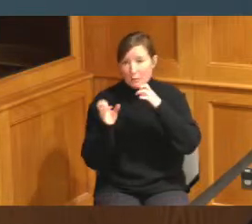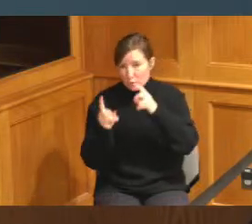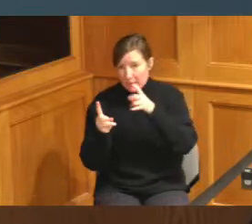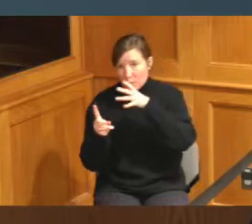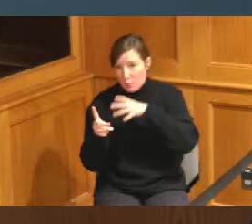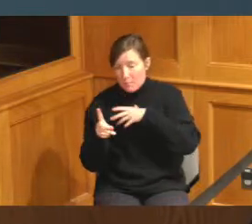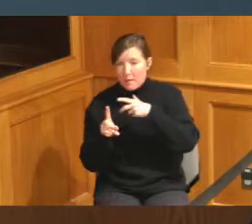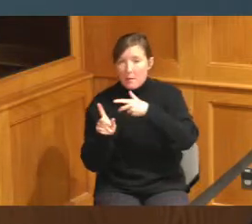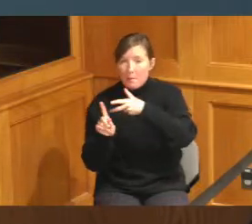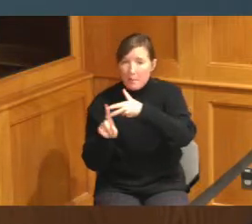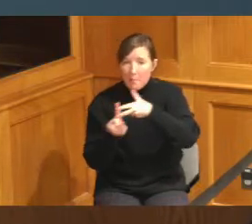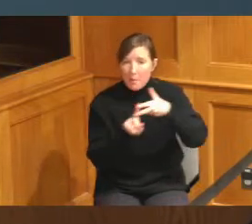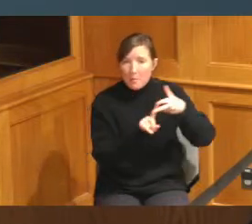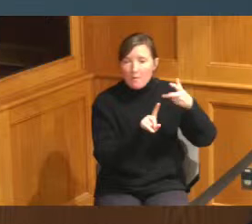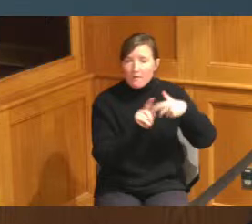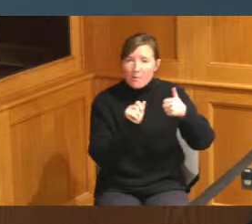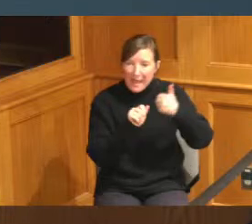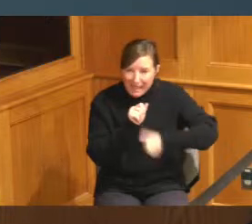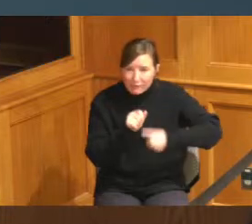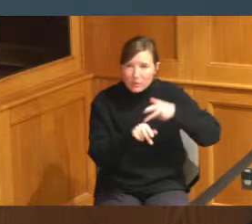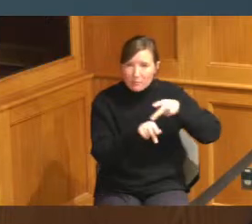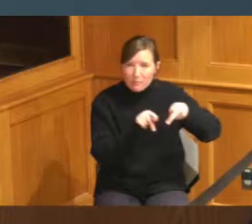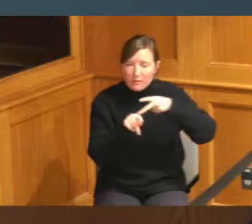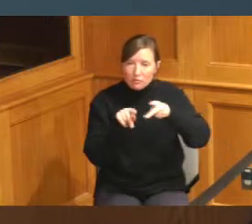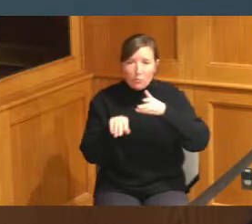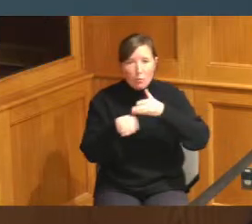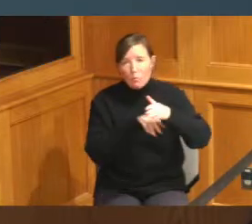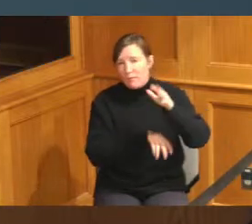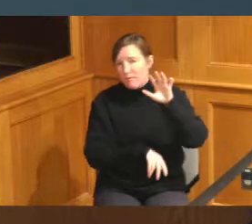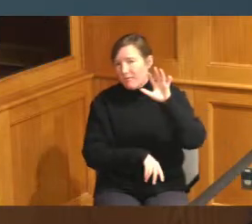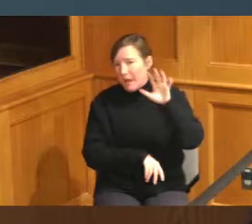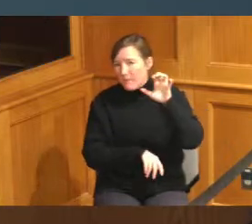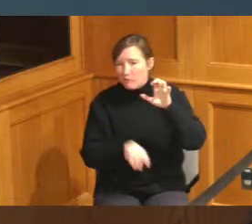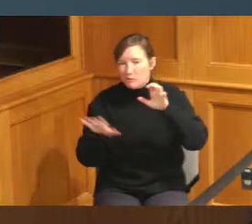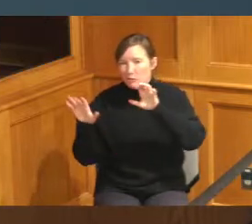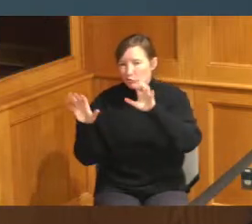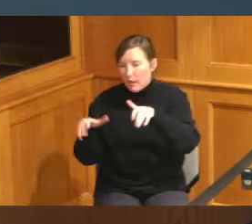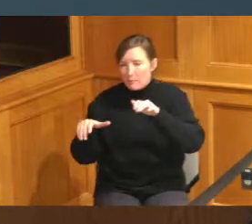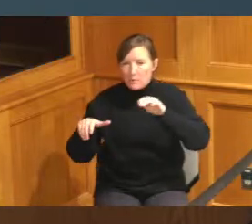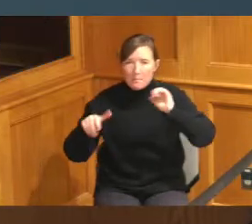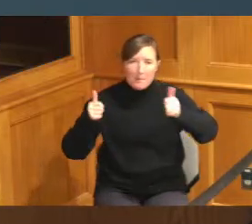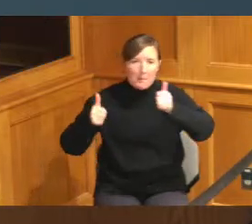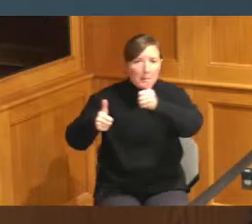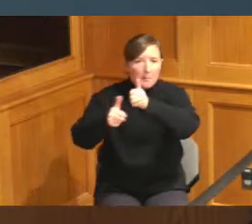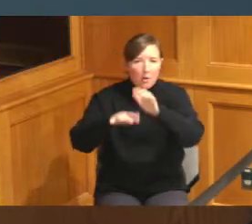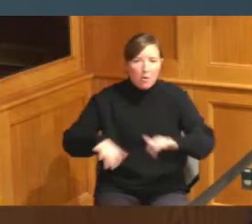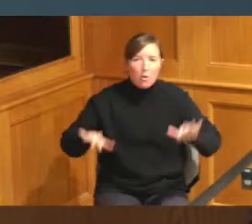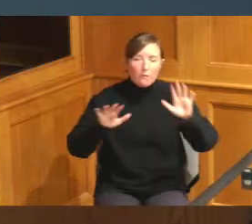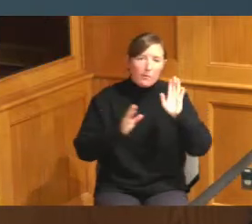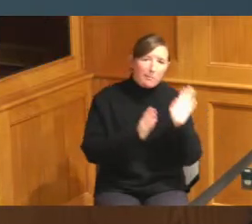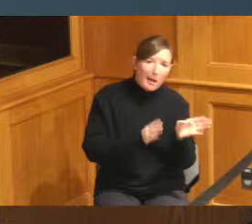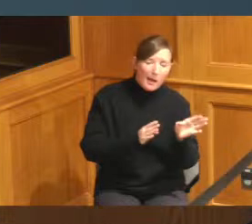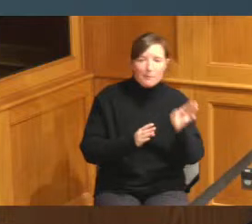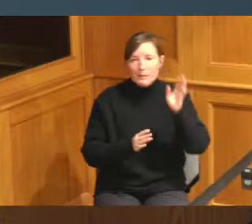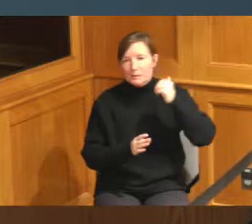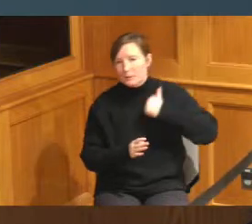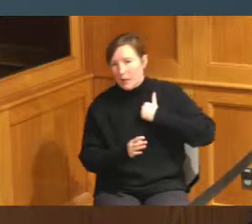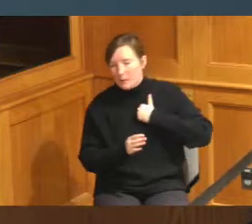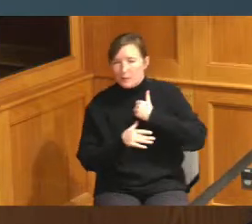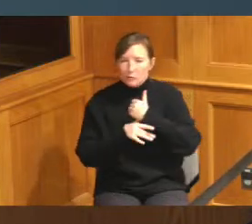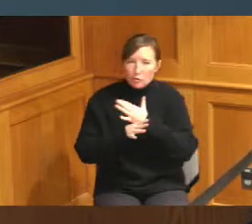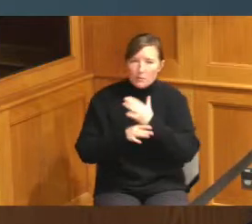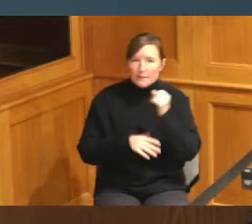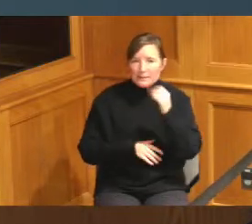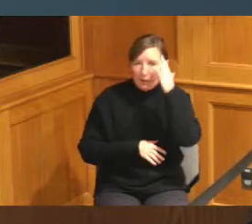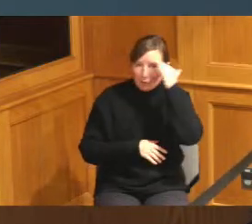profession and has more than 500 chapters in the United States, Bahamas, Bermuda, Canada, Germany, South